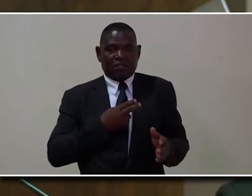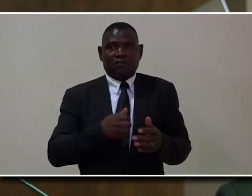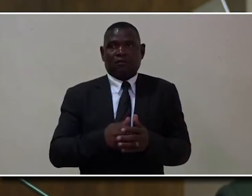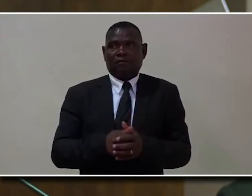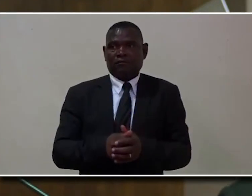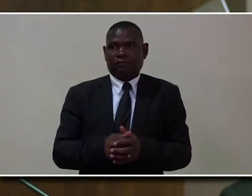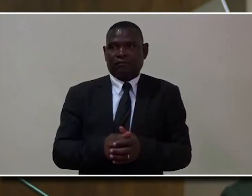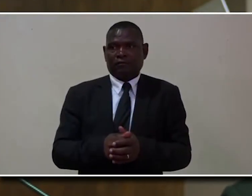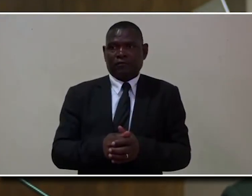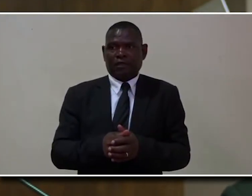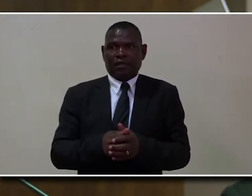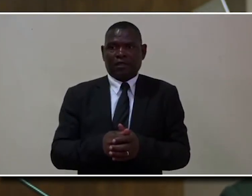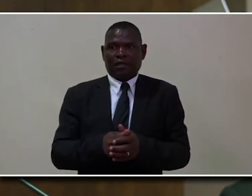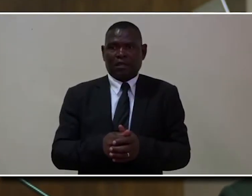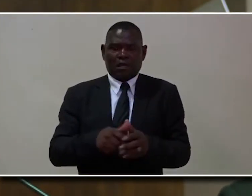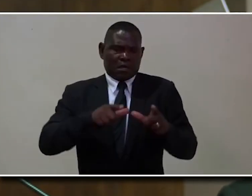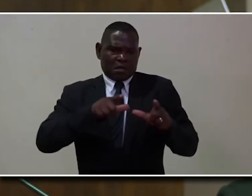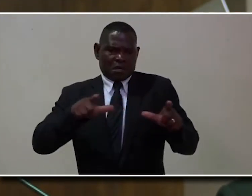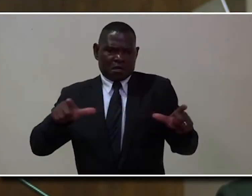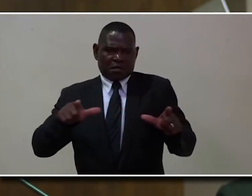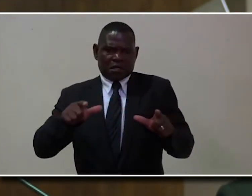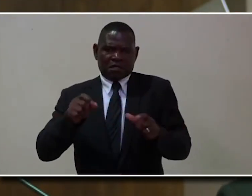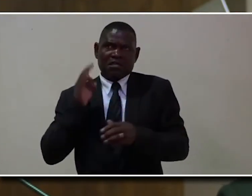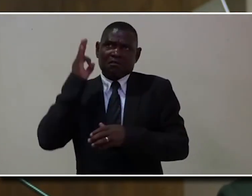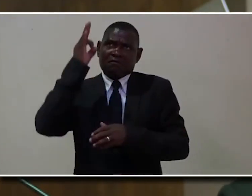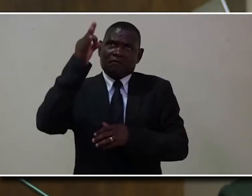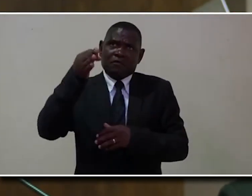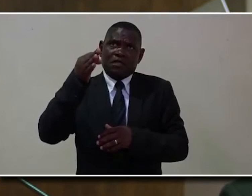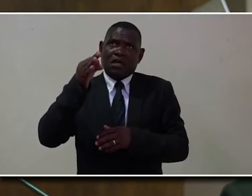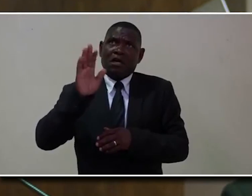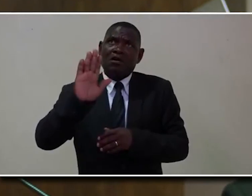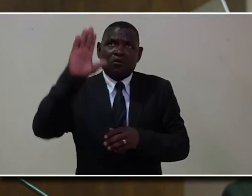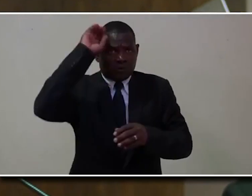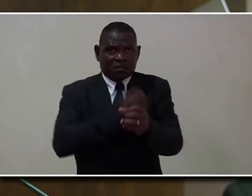And that great future is for us to be with you and your Son Jesus Christ in eternity.